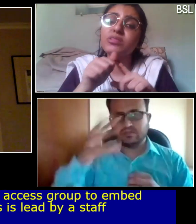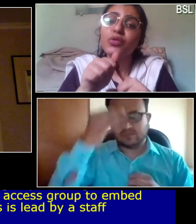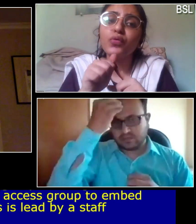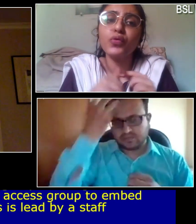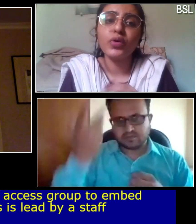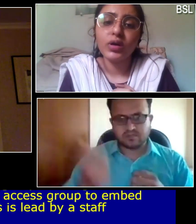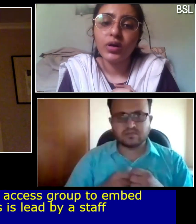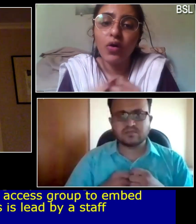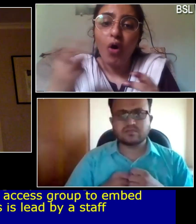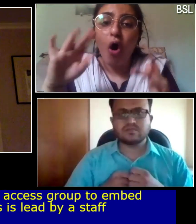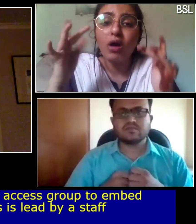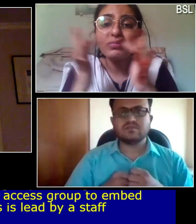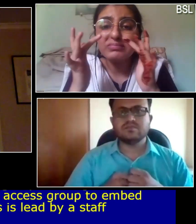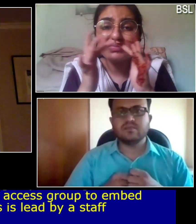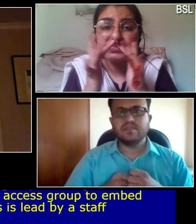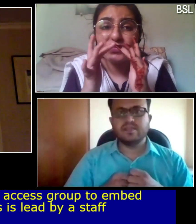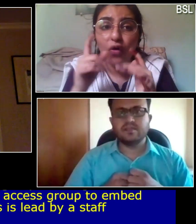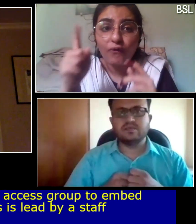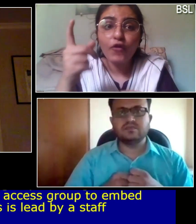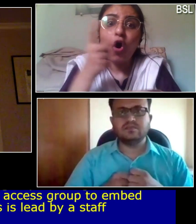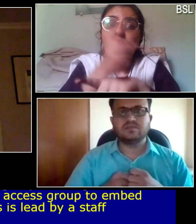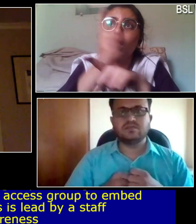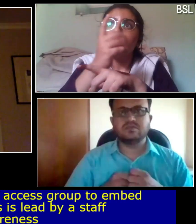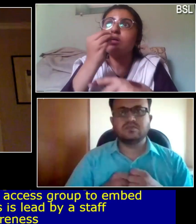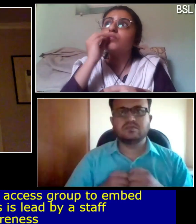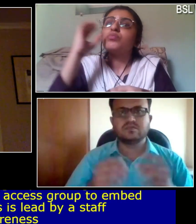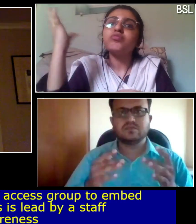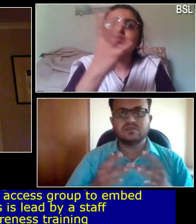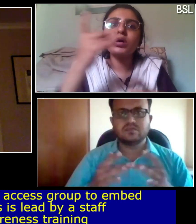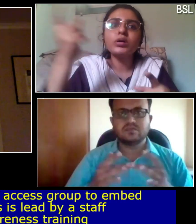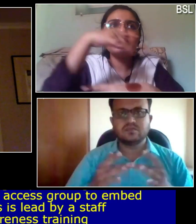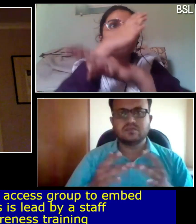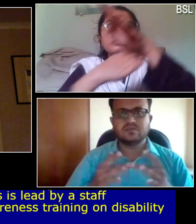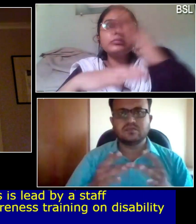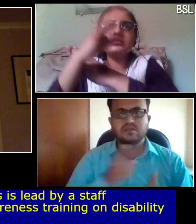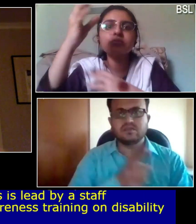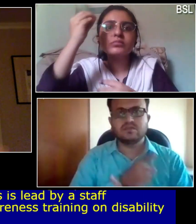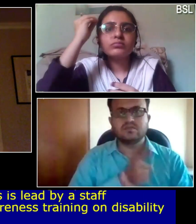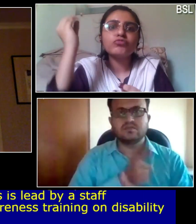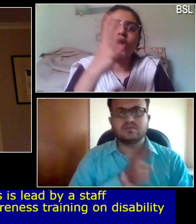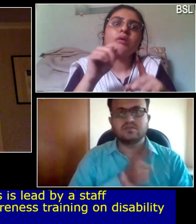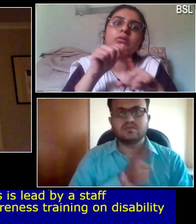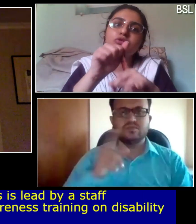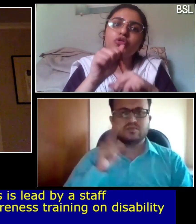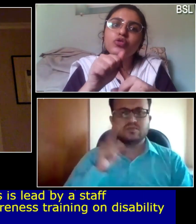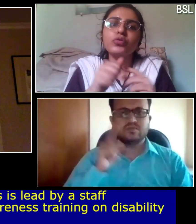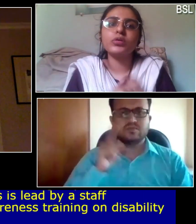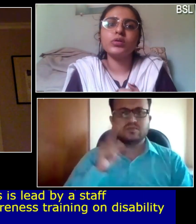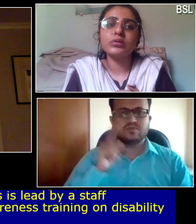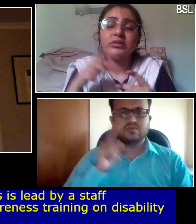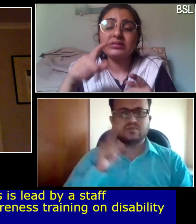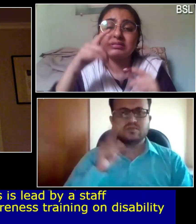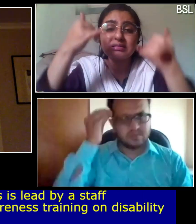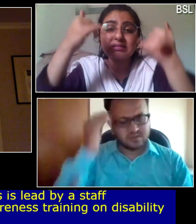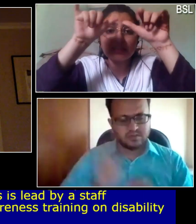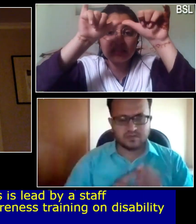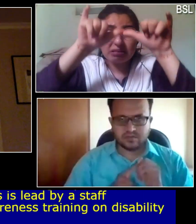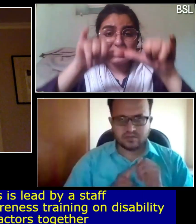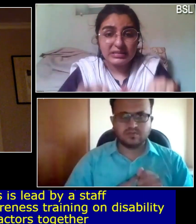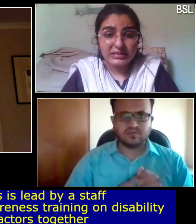Online awareness training on disability is being introduced. So all of these factors together make